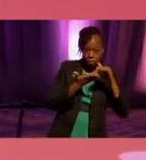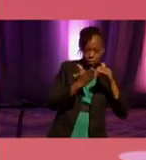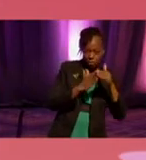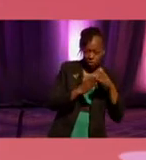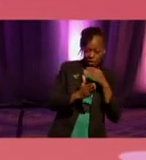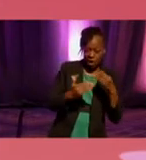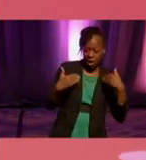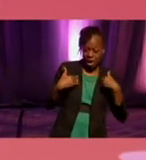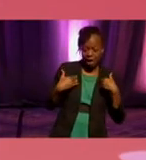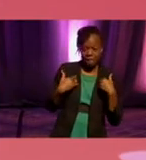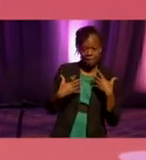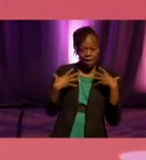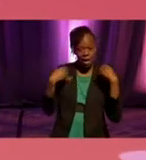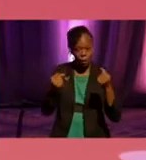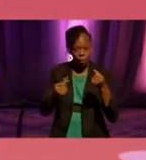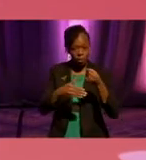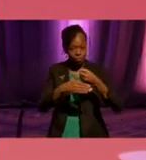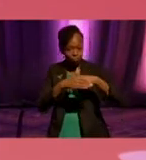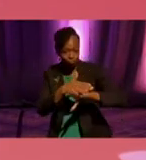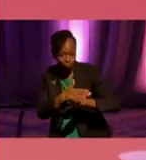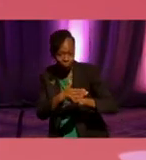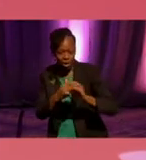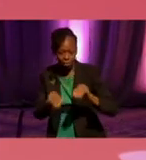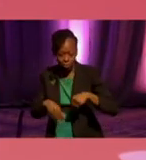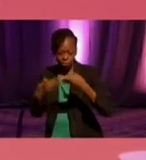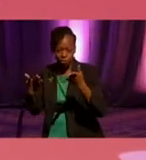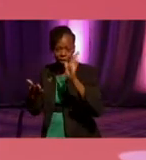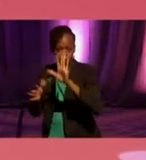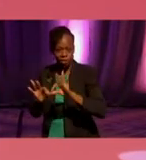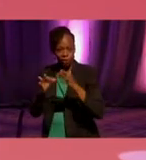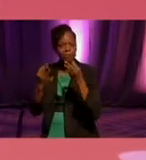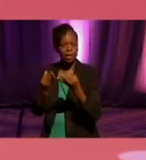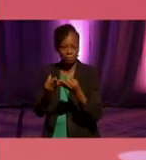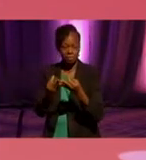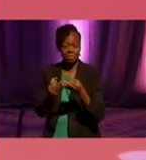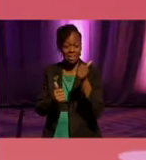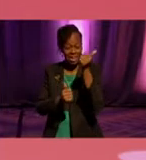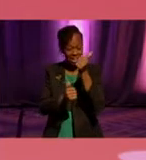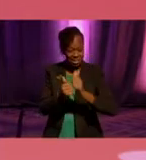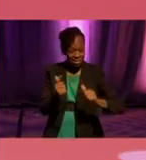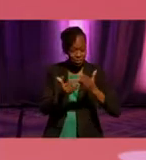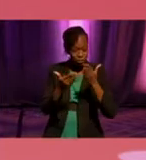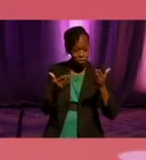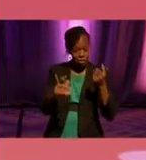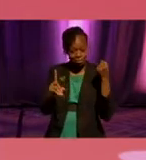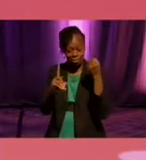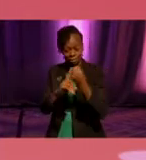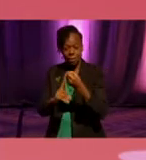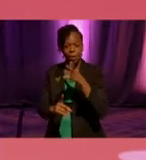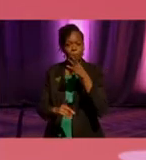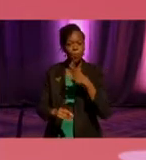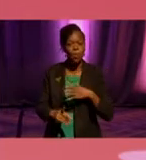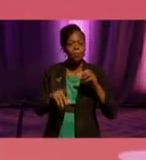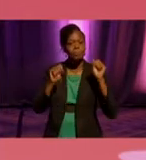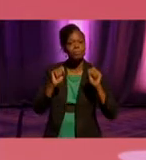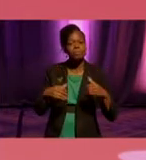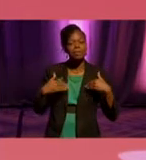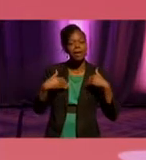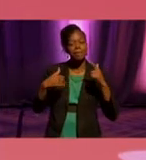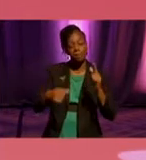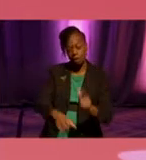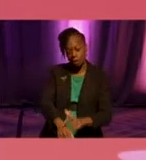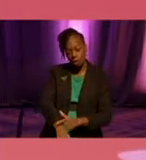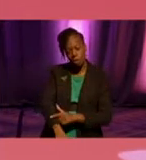the same for their families. And each one of those parameters impacts a woman's ability to have a long,